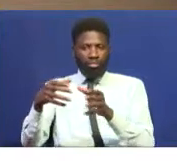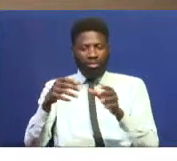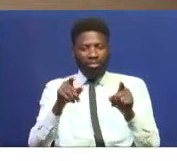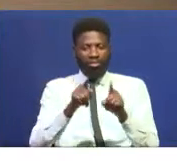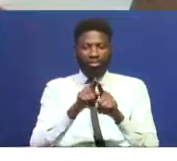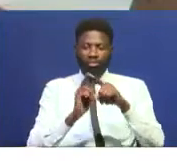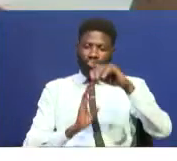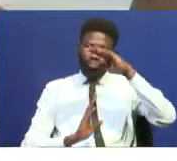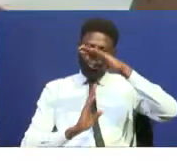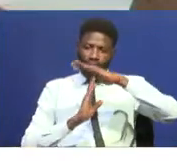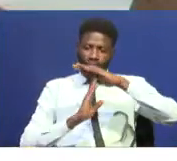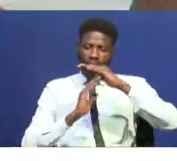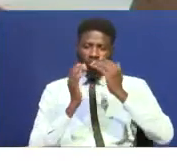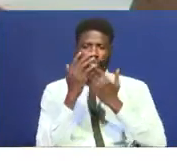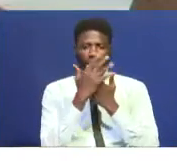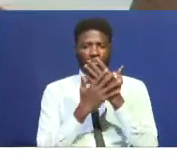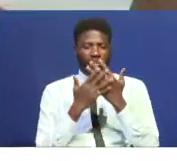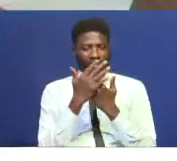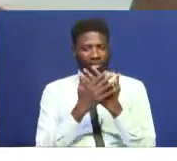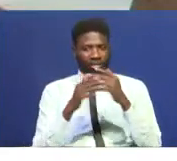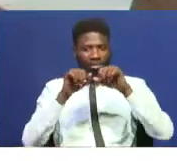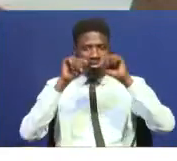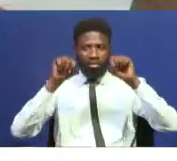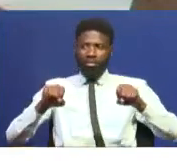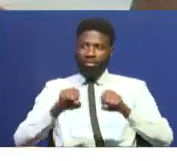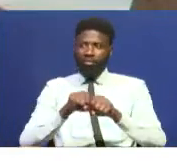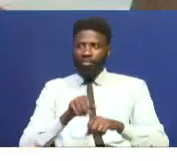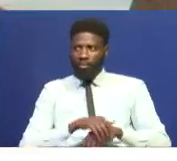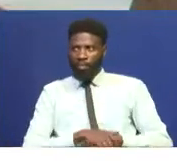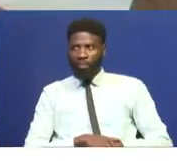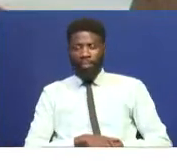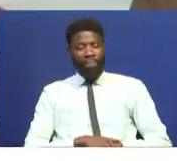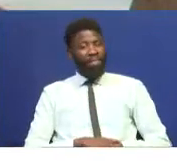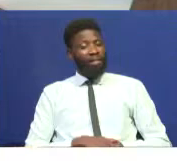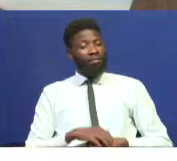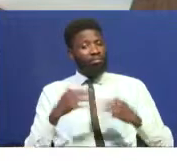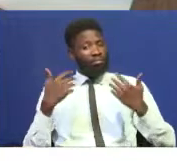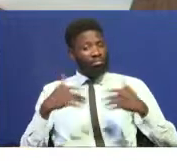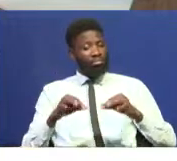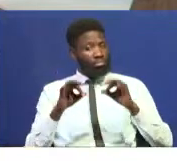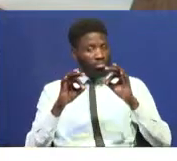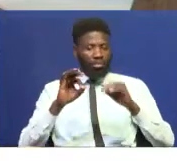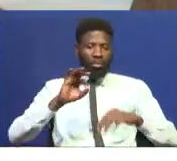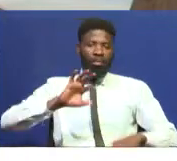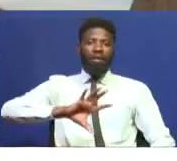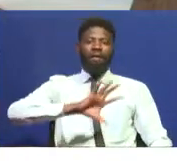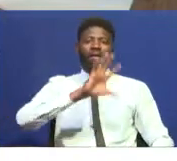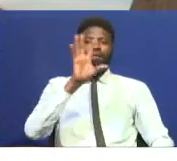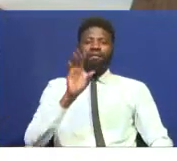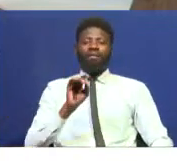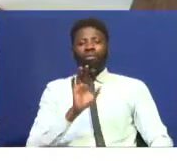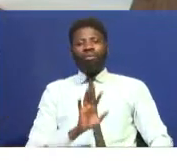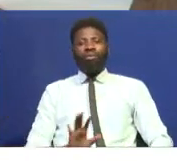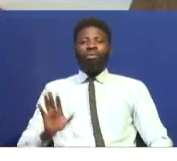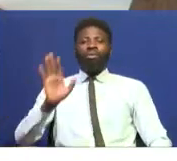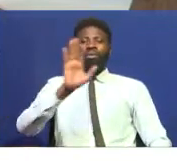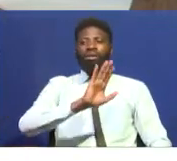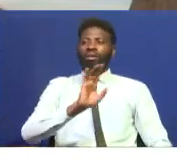supercomputing facilities. I think it's a great thing. It's the first in Africa, really. And apart from